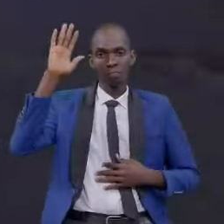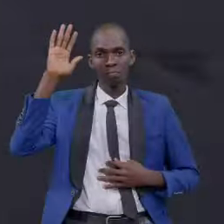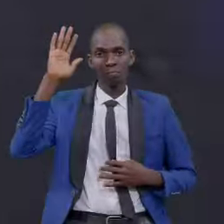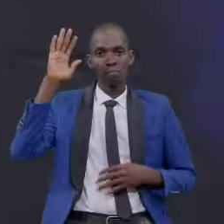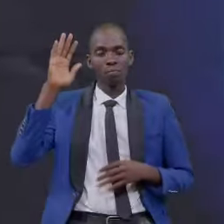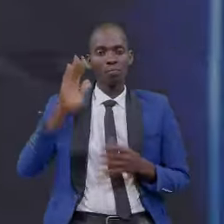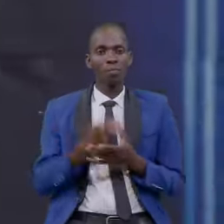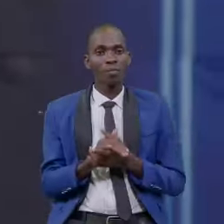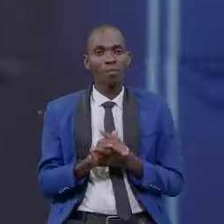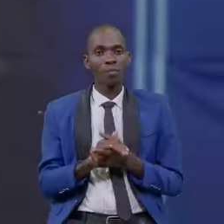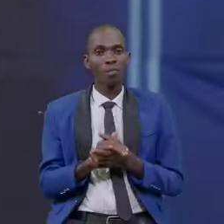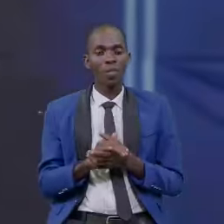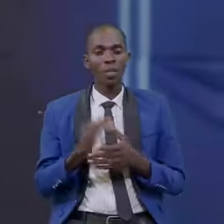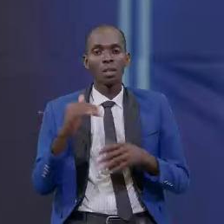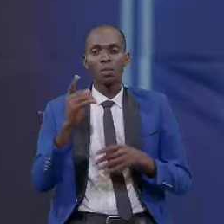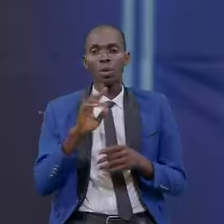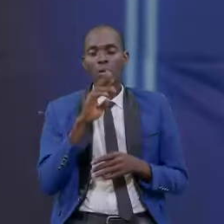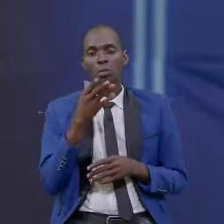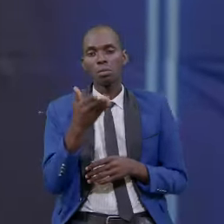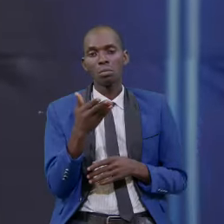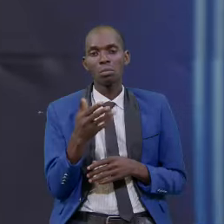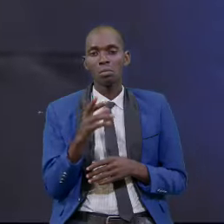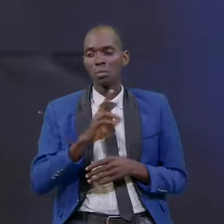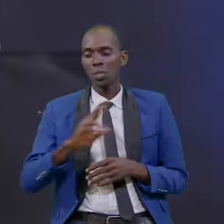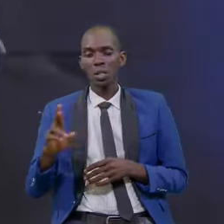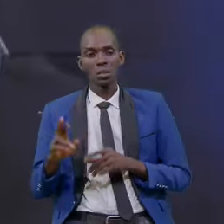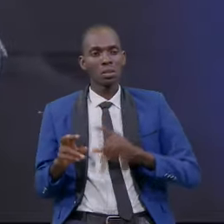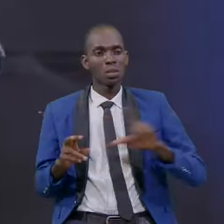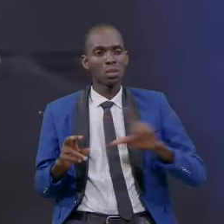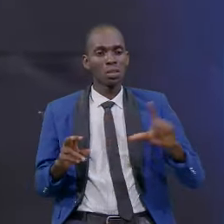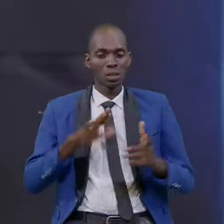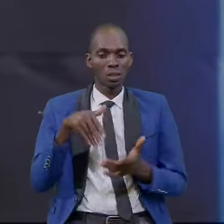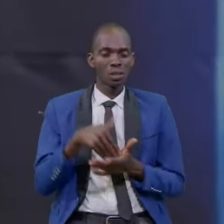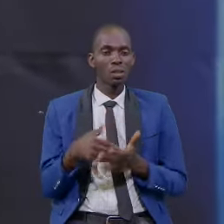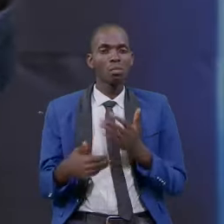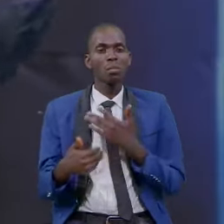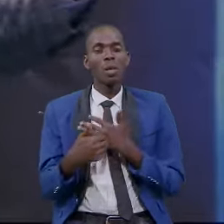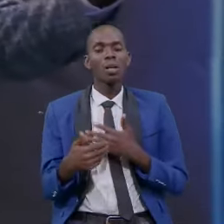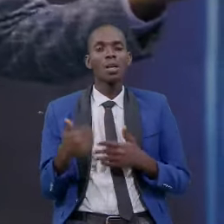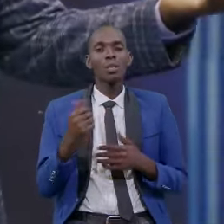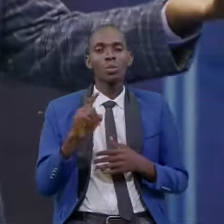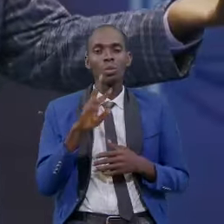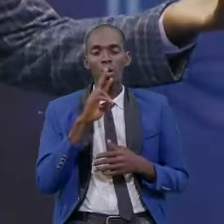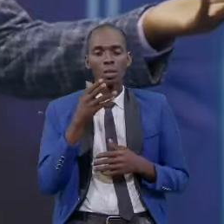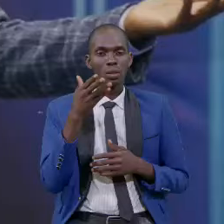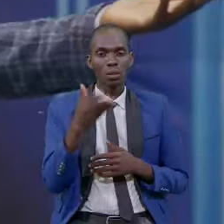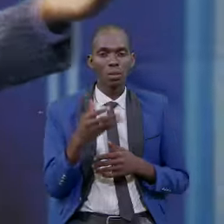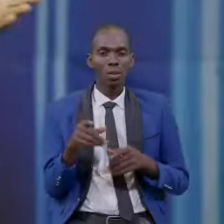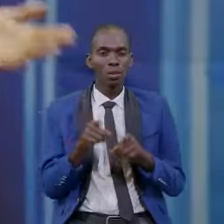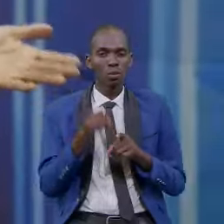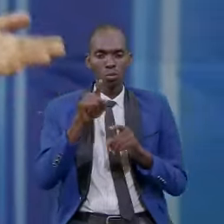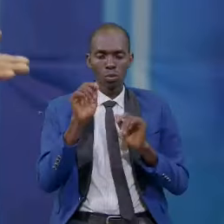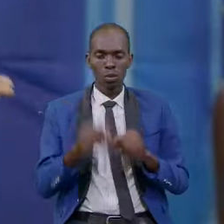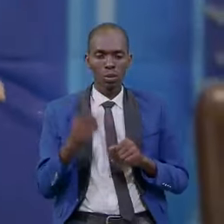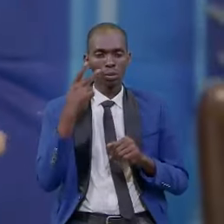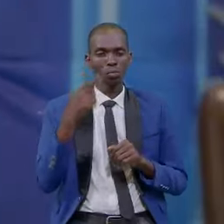left, on my right, at the center, at the back. Anywhere you are hearing the sound of my voice. Faith has come to you